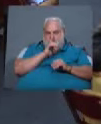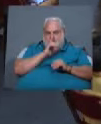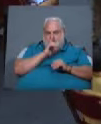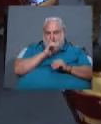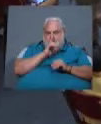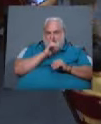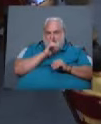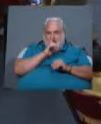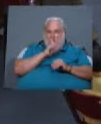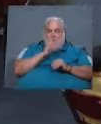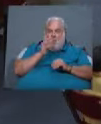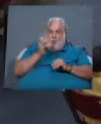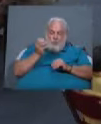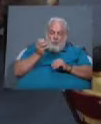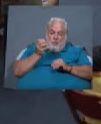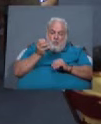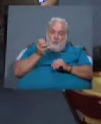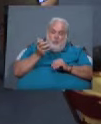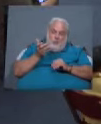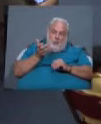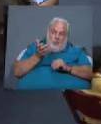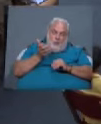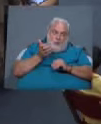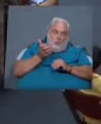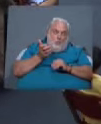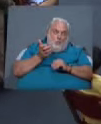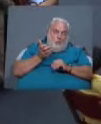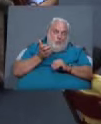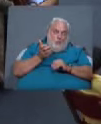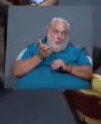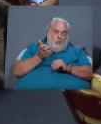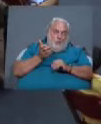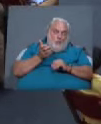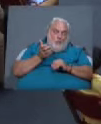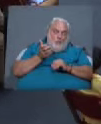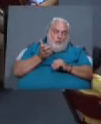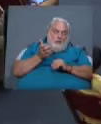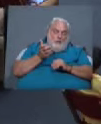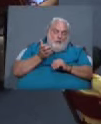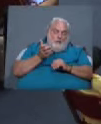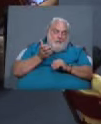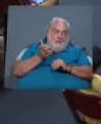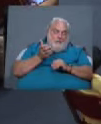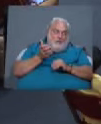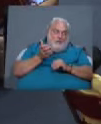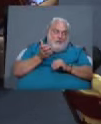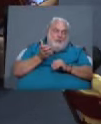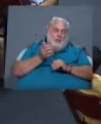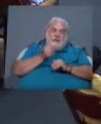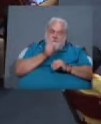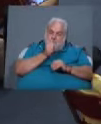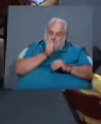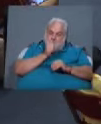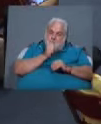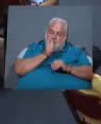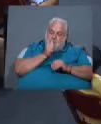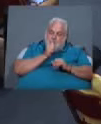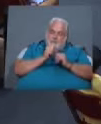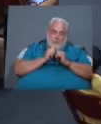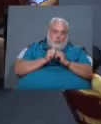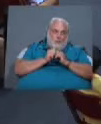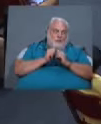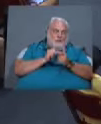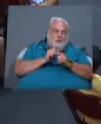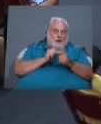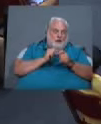I kind of want to segue into what... I'm sorry. I appreciate your patience with the turning people